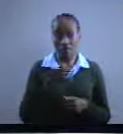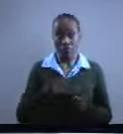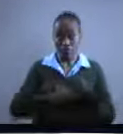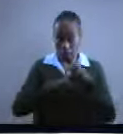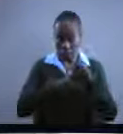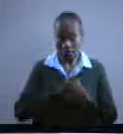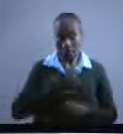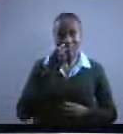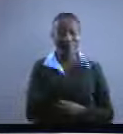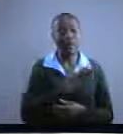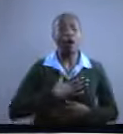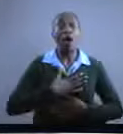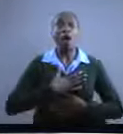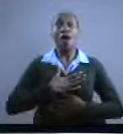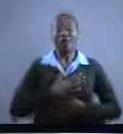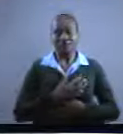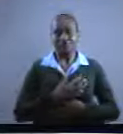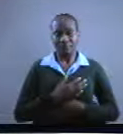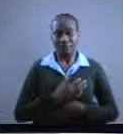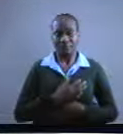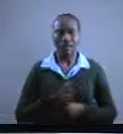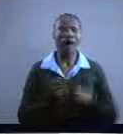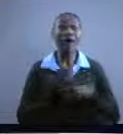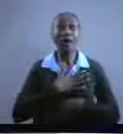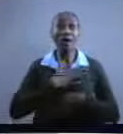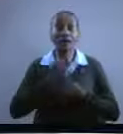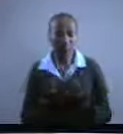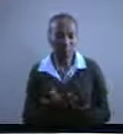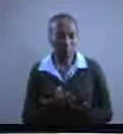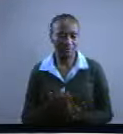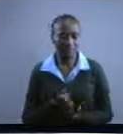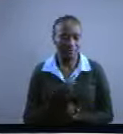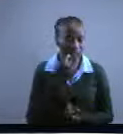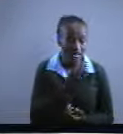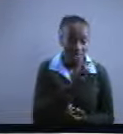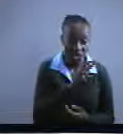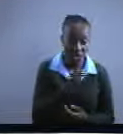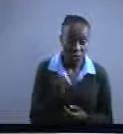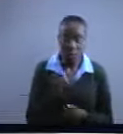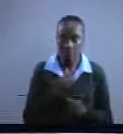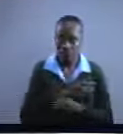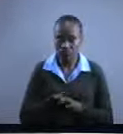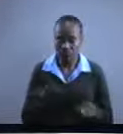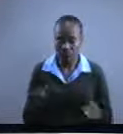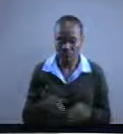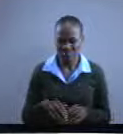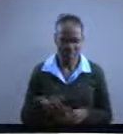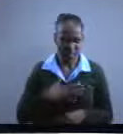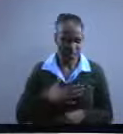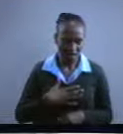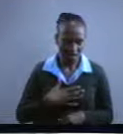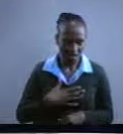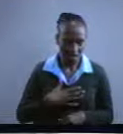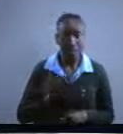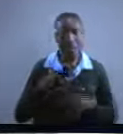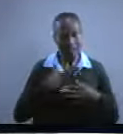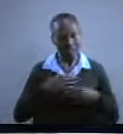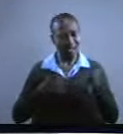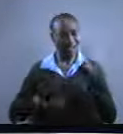aye. Those against will say no. It sounds as if the ayes have